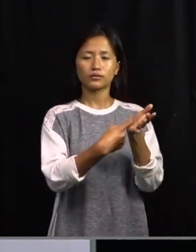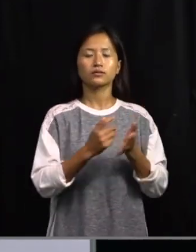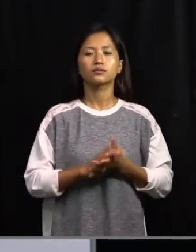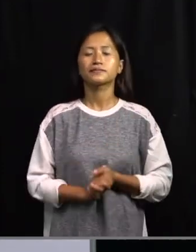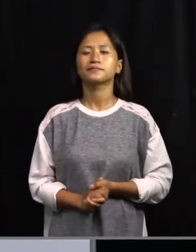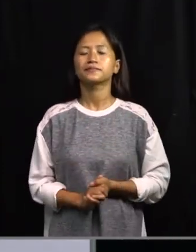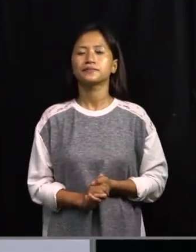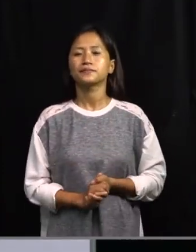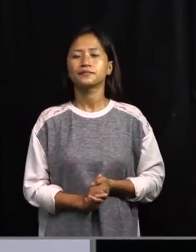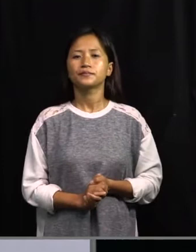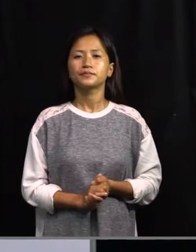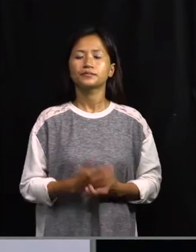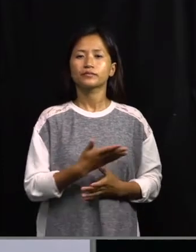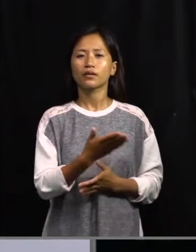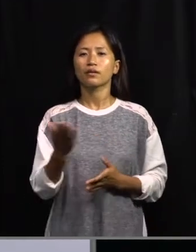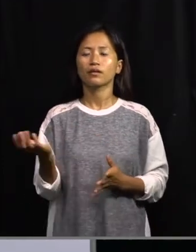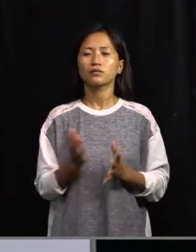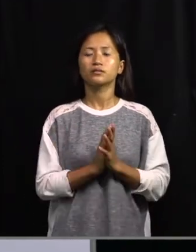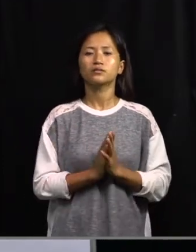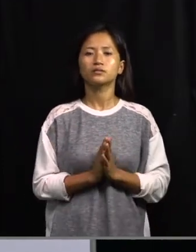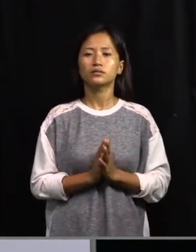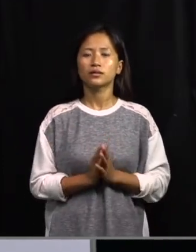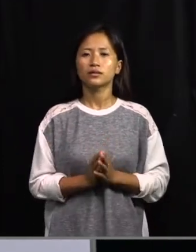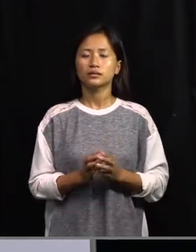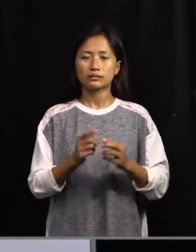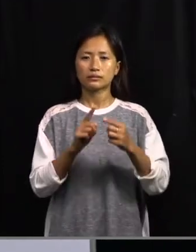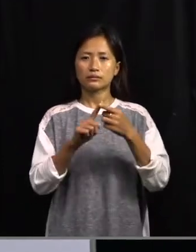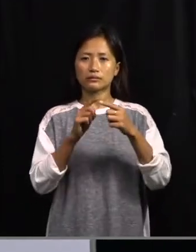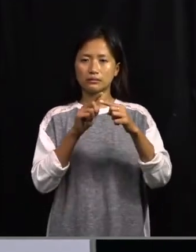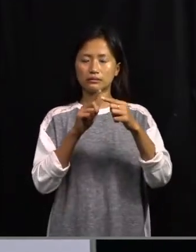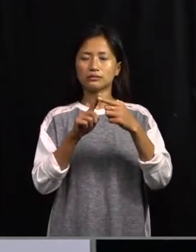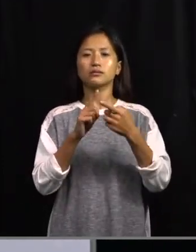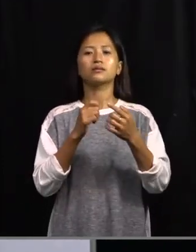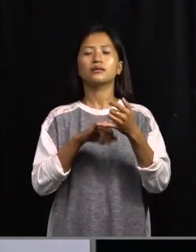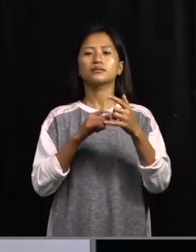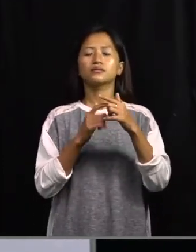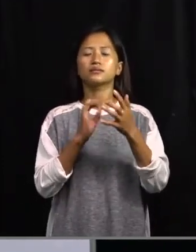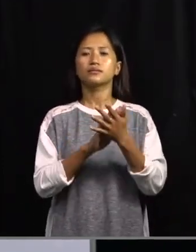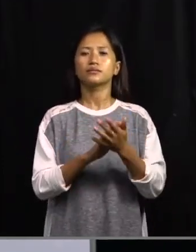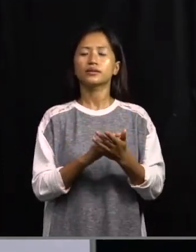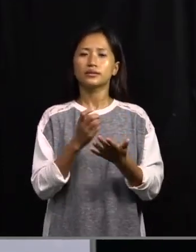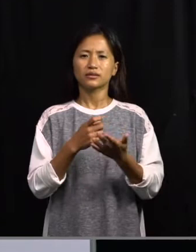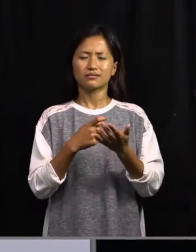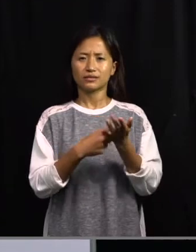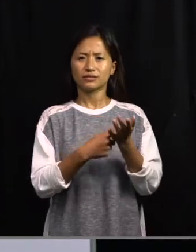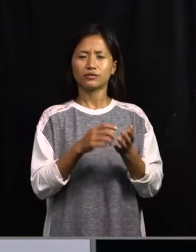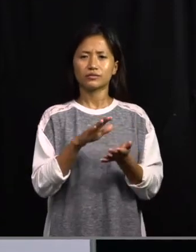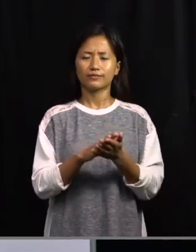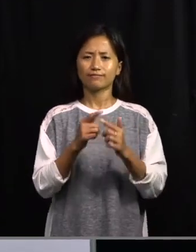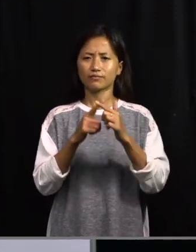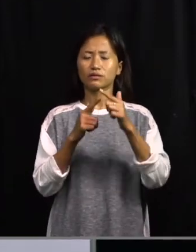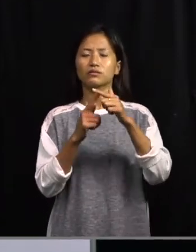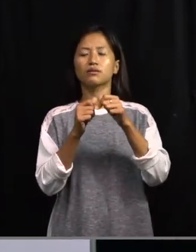not. They can you know, estimate the revenue receipts from taxation or